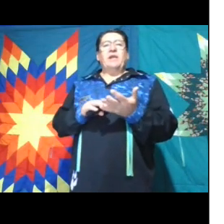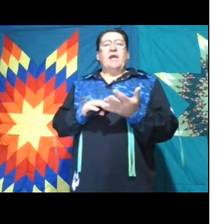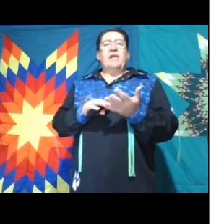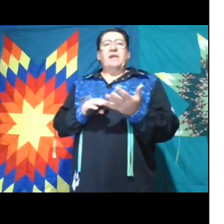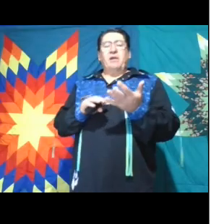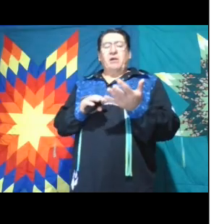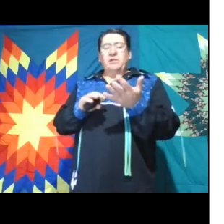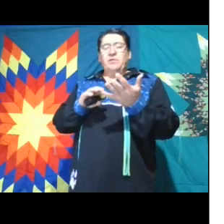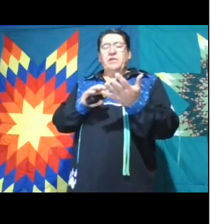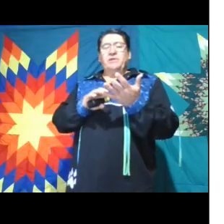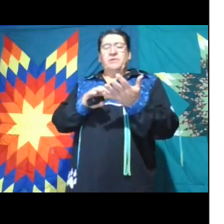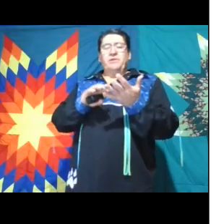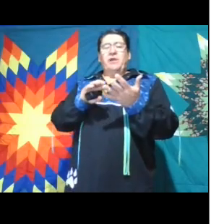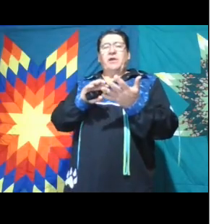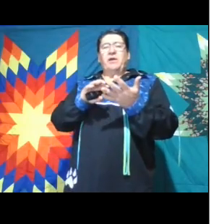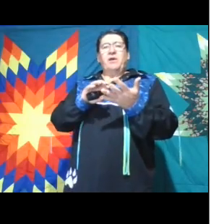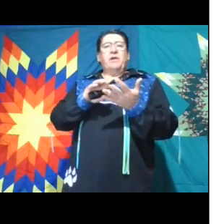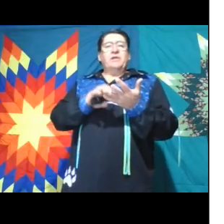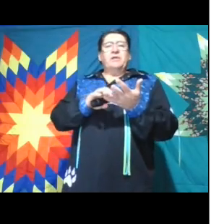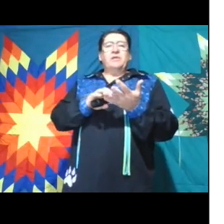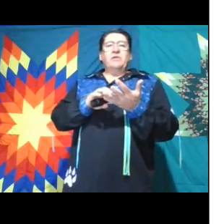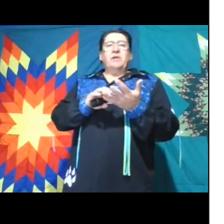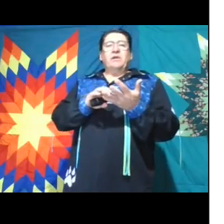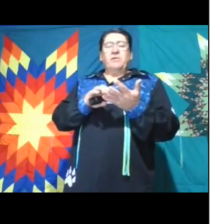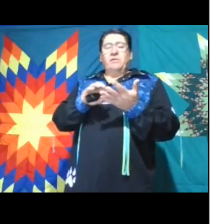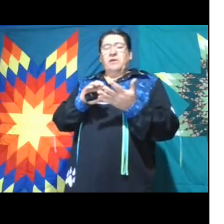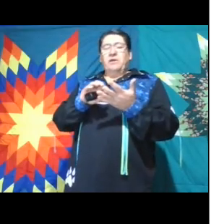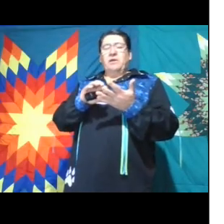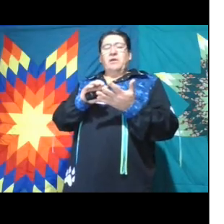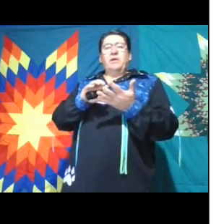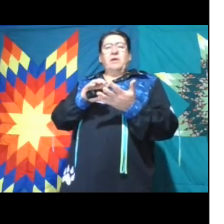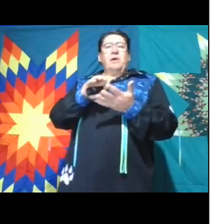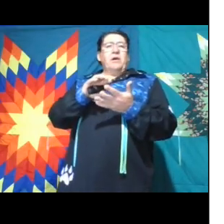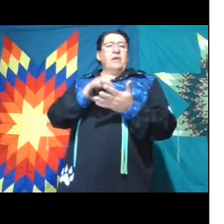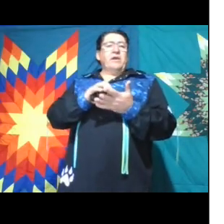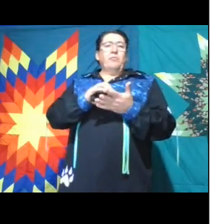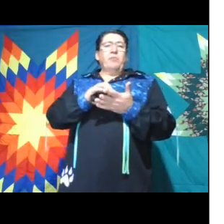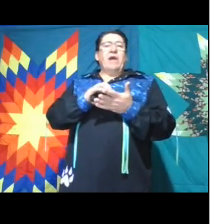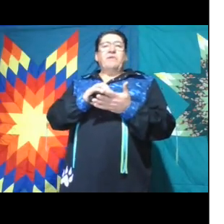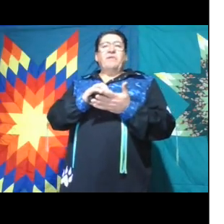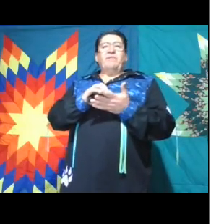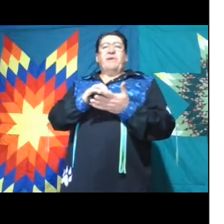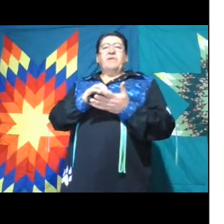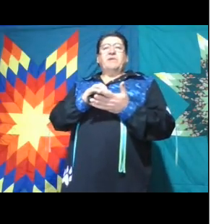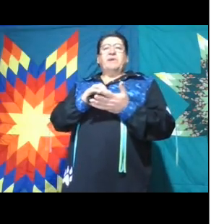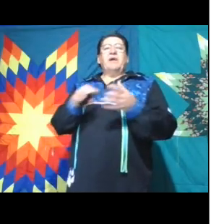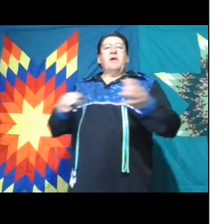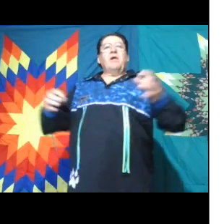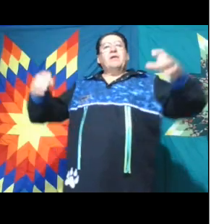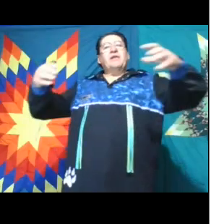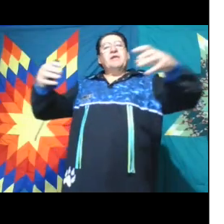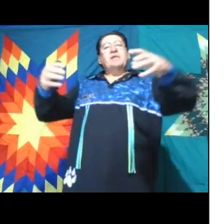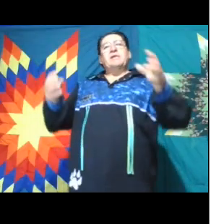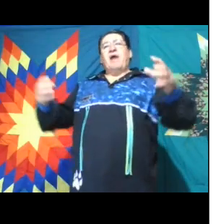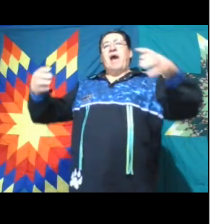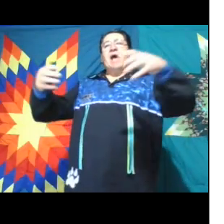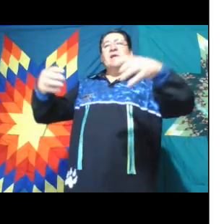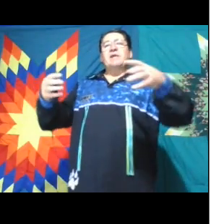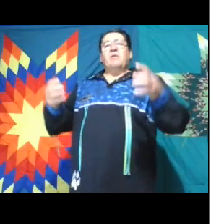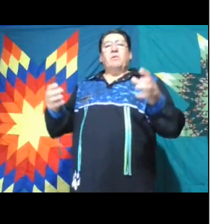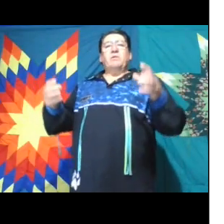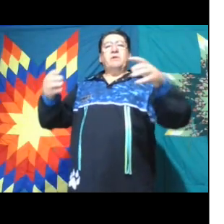said in the land acknowledgement, the Sutana, the Stoney Nakoda, the Blackfoot Confederacy, this is